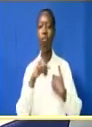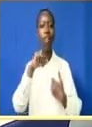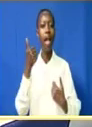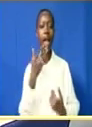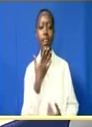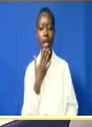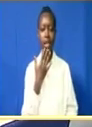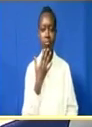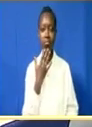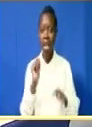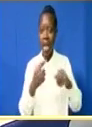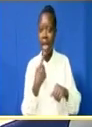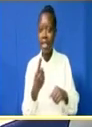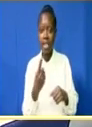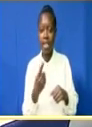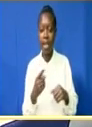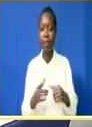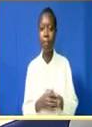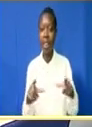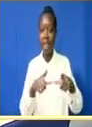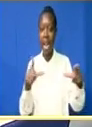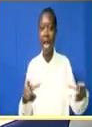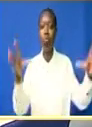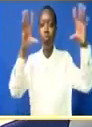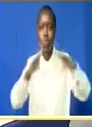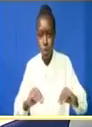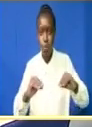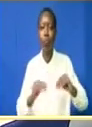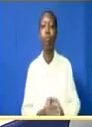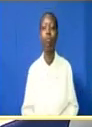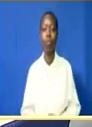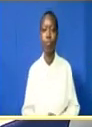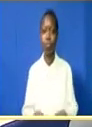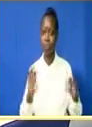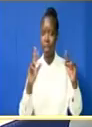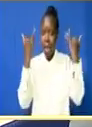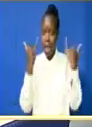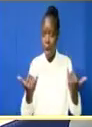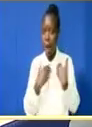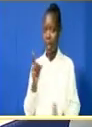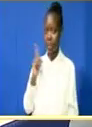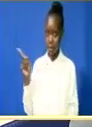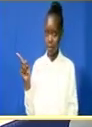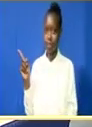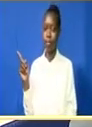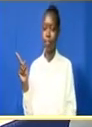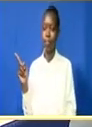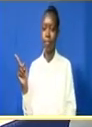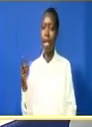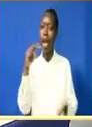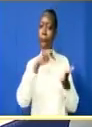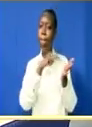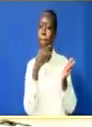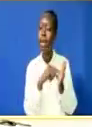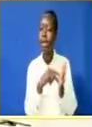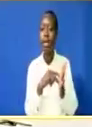So we can say the landslides. Yes. Okay. Yeah. So, having that, does it mean,